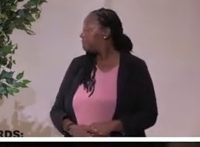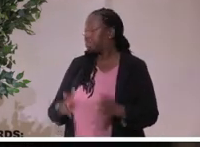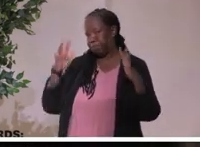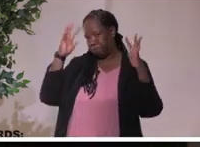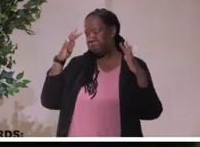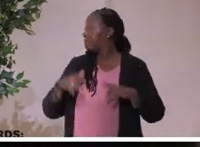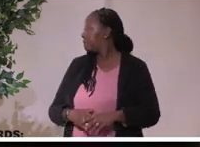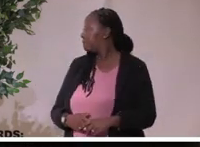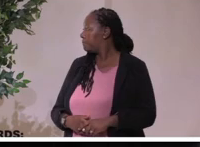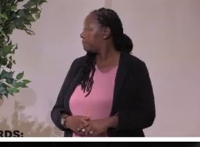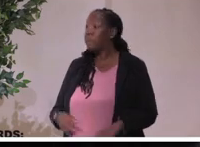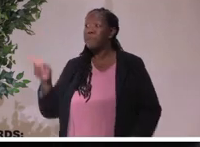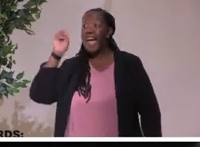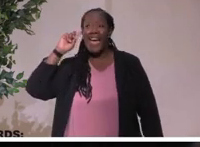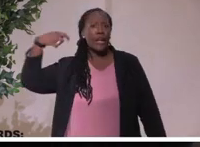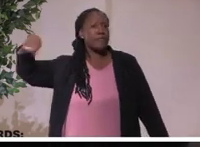Well, I hear the bell, but